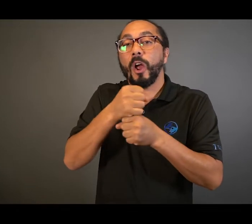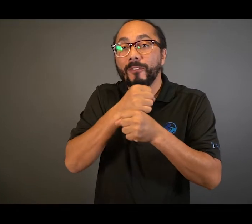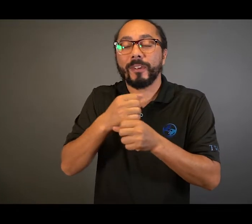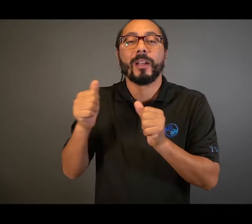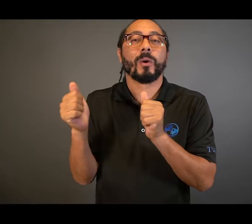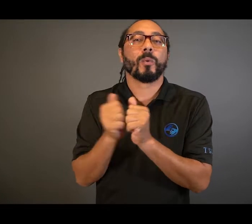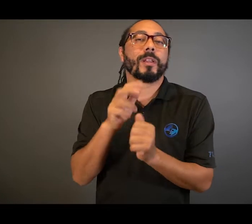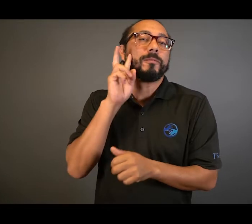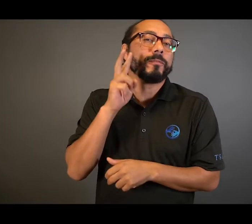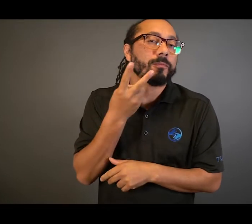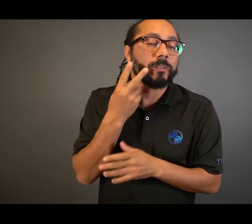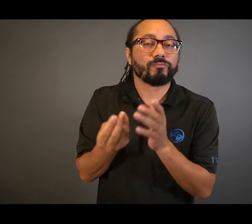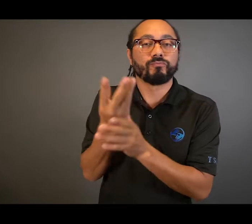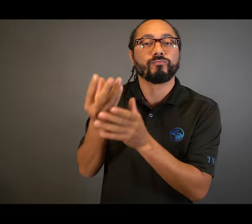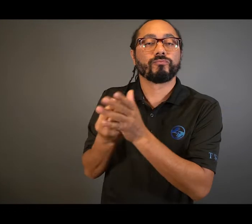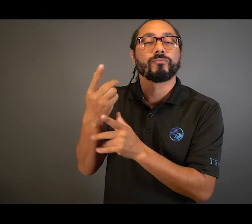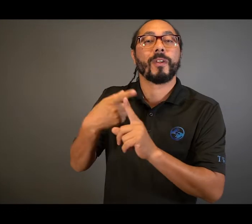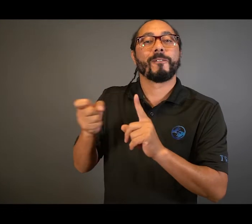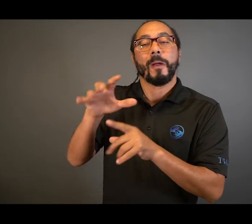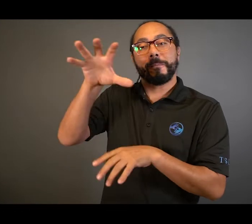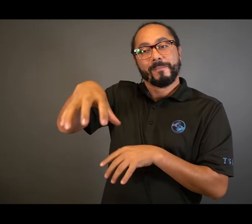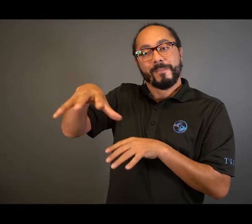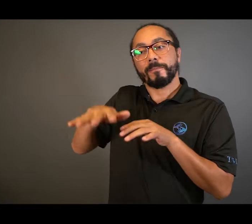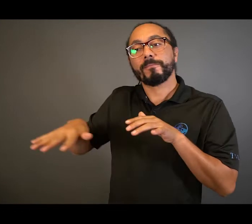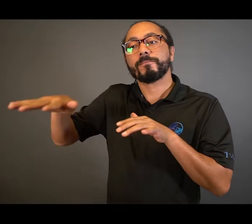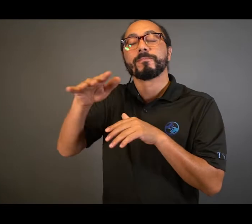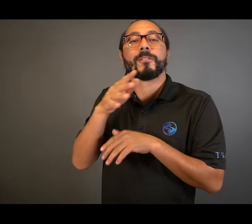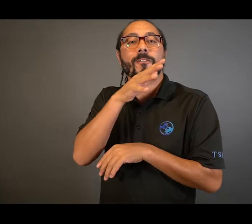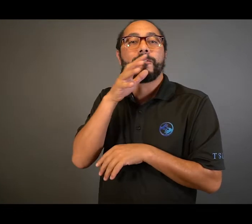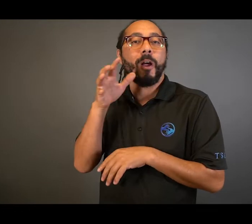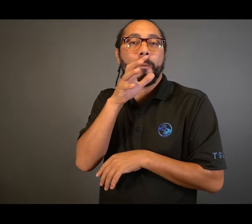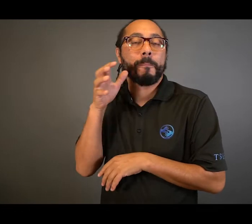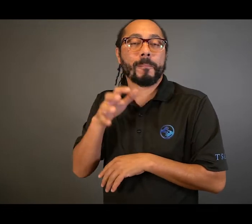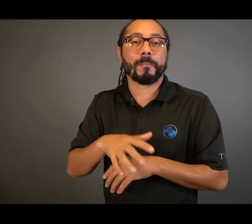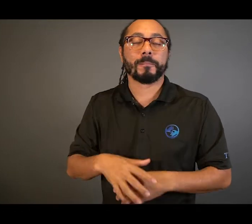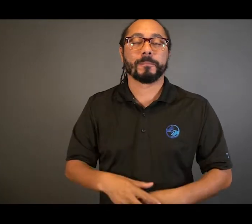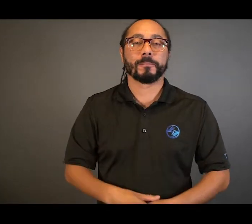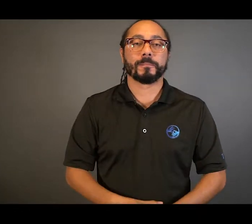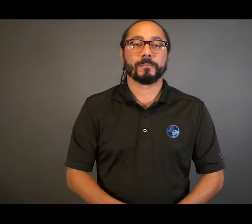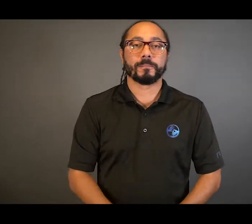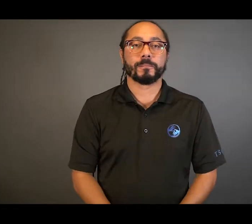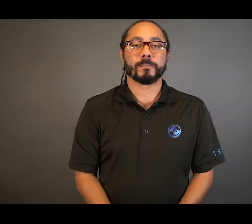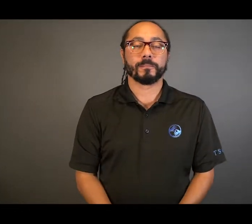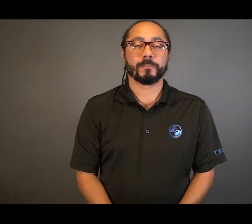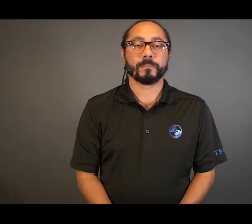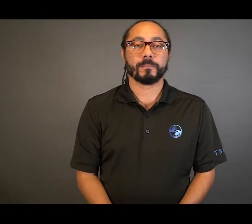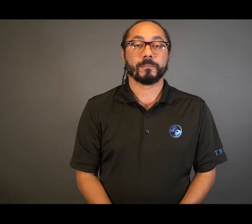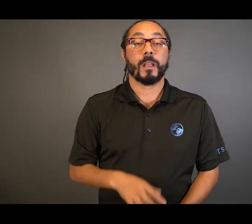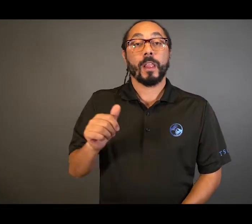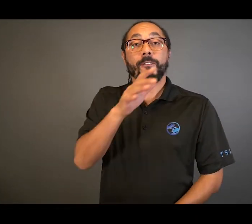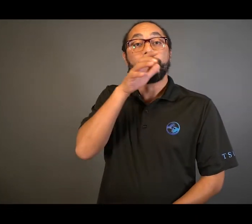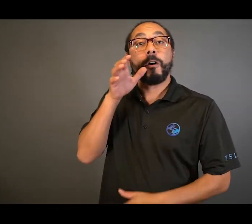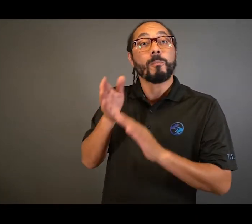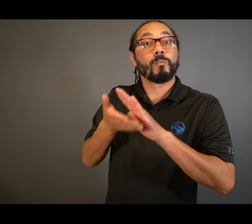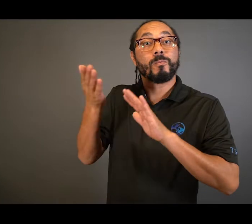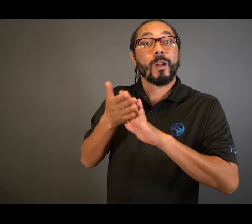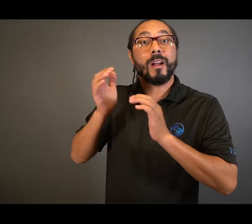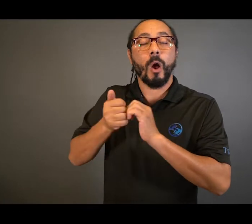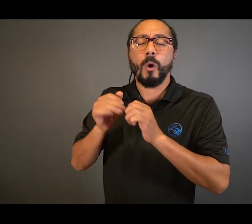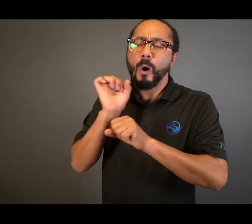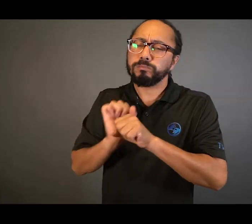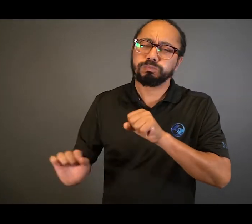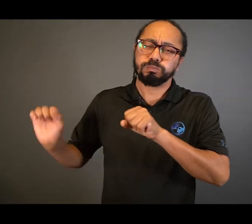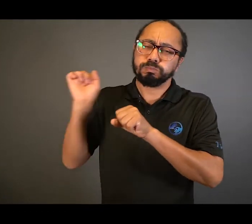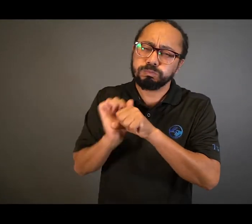coffee and seasonal produce from the Montgomery farm. It was incredibly labor-intensive to run the